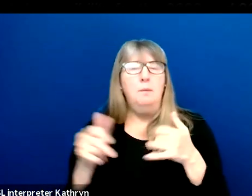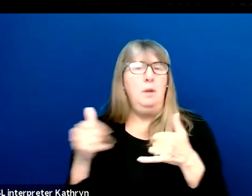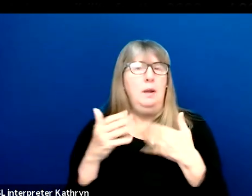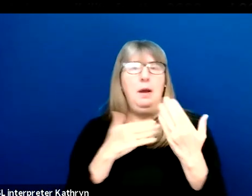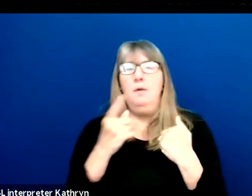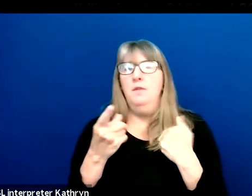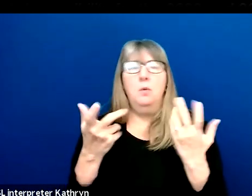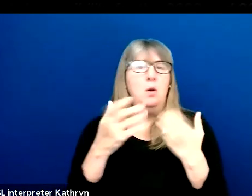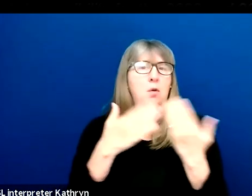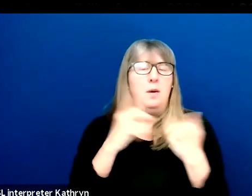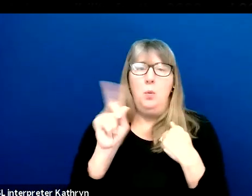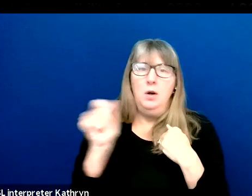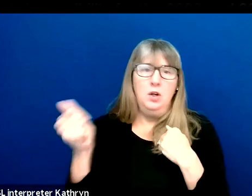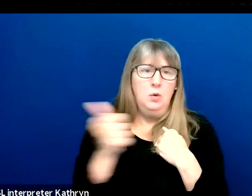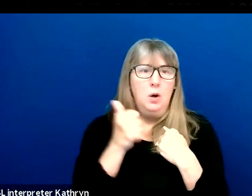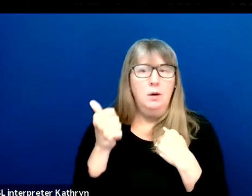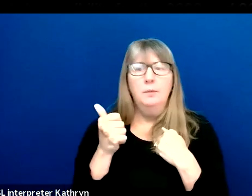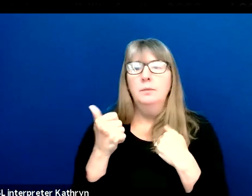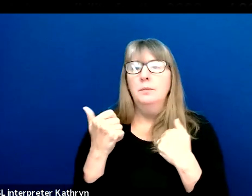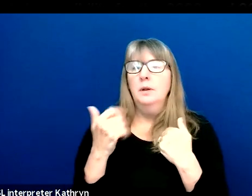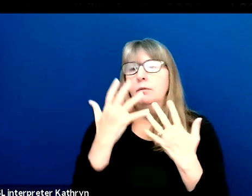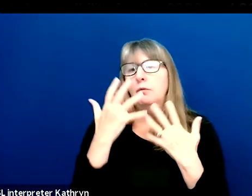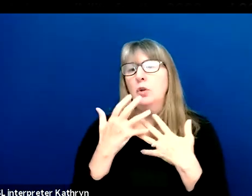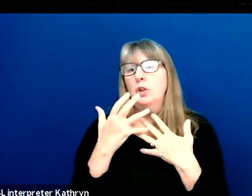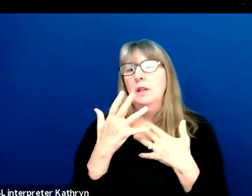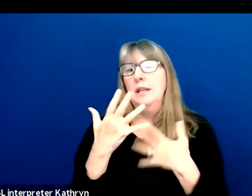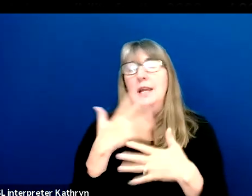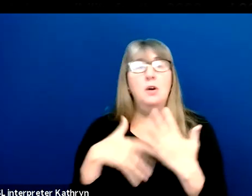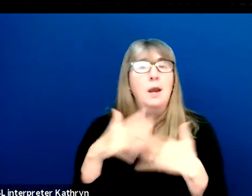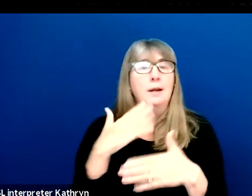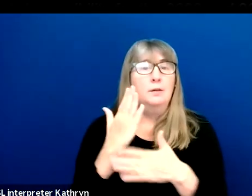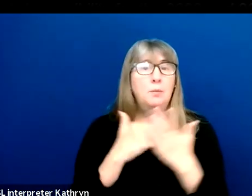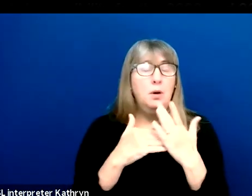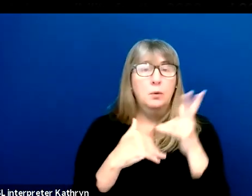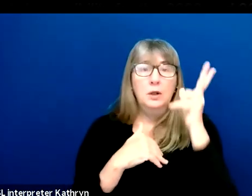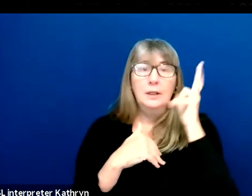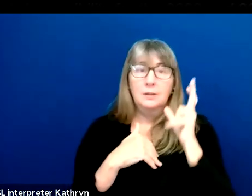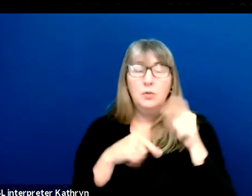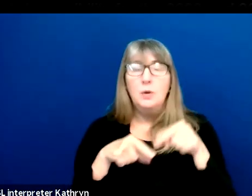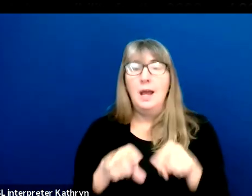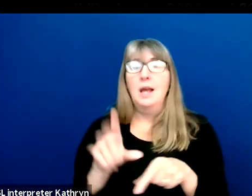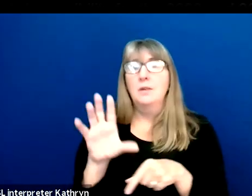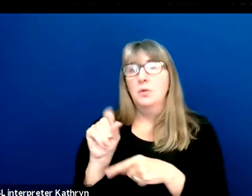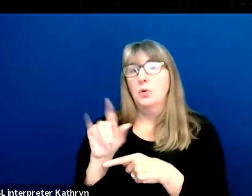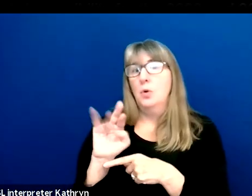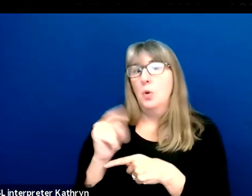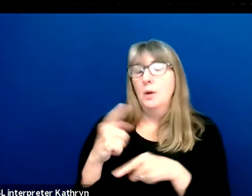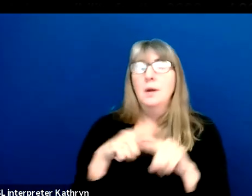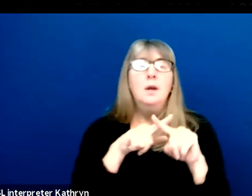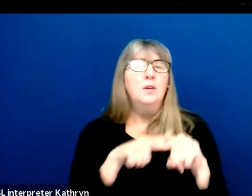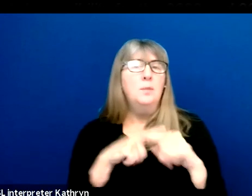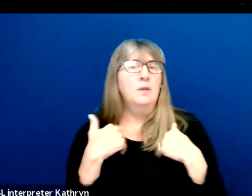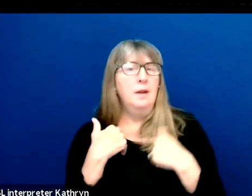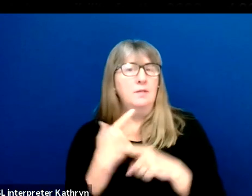doing it. But unfortunately, the interactive aspect where you listen to it right as you're coding it does depend on having the